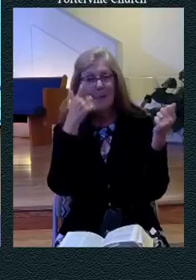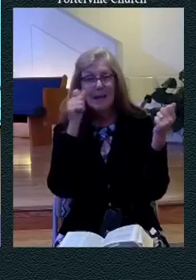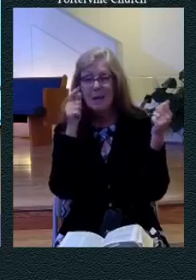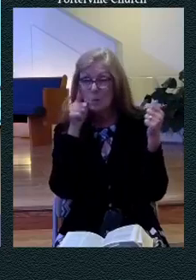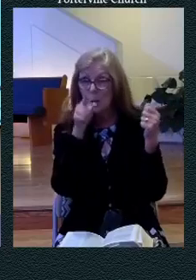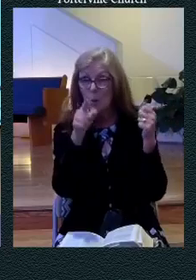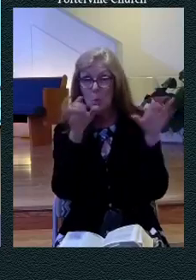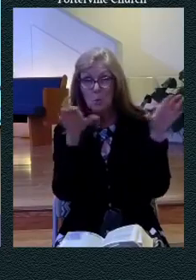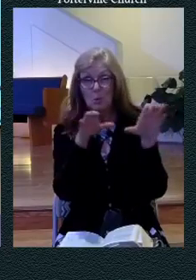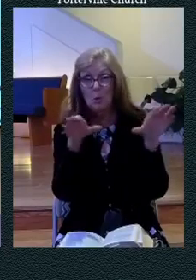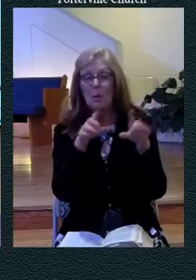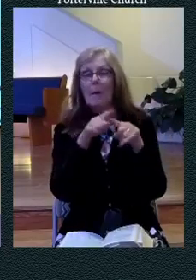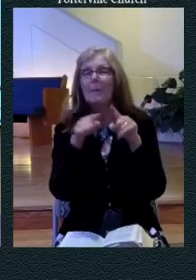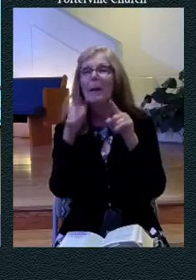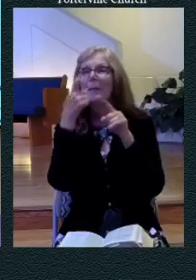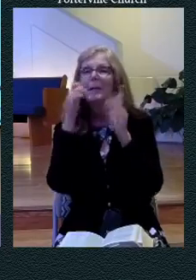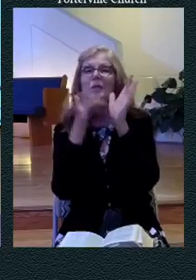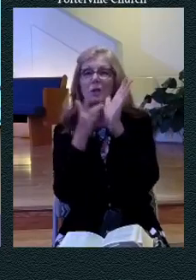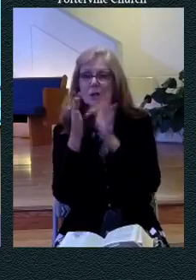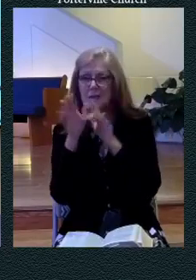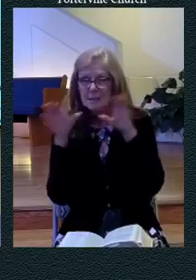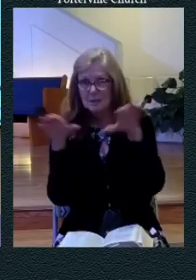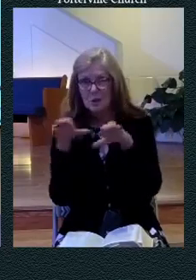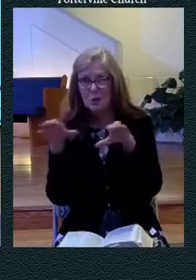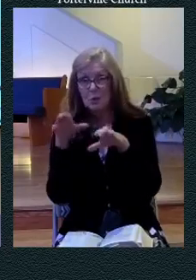done for you.